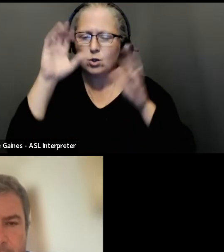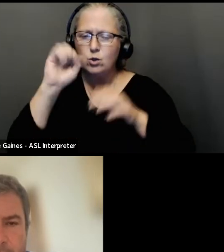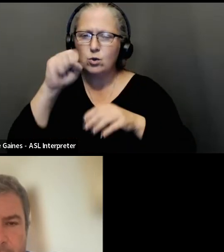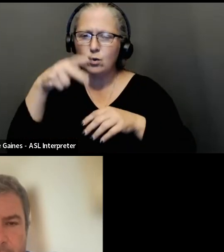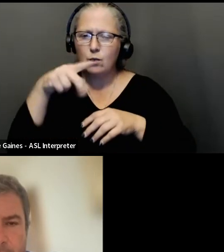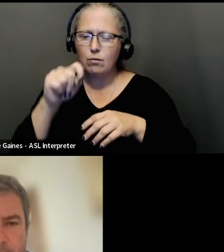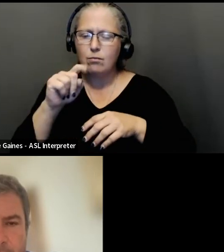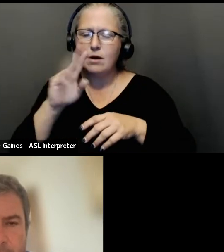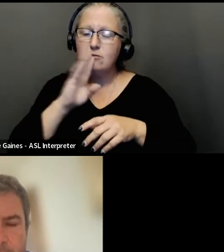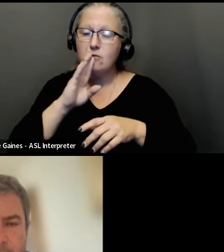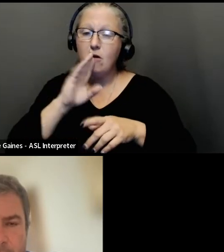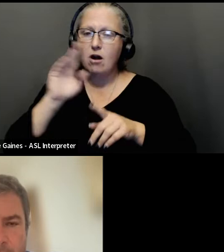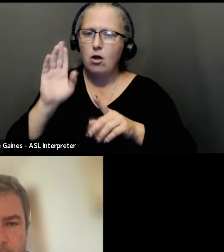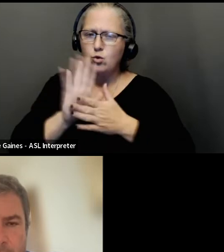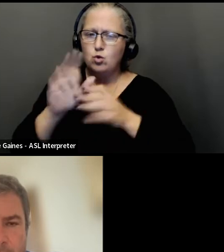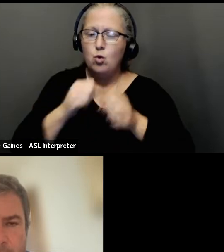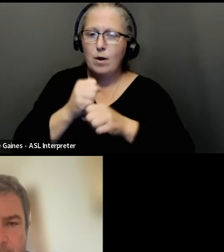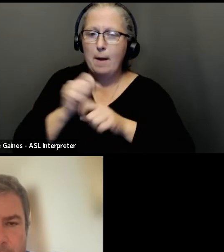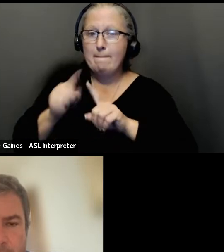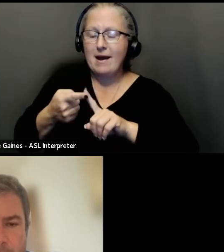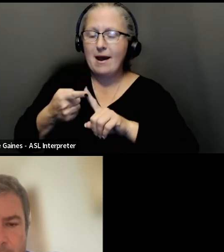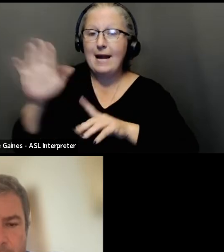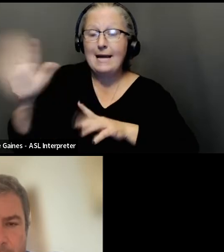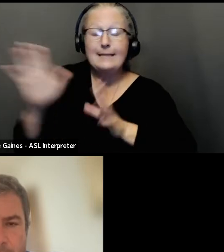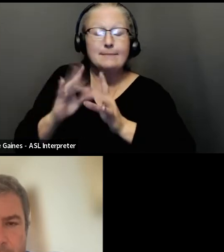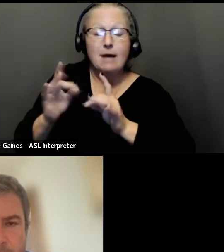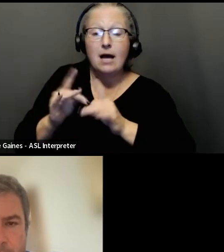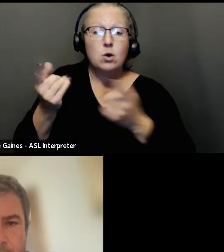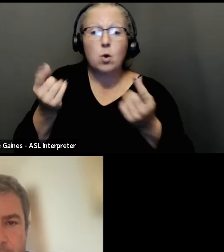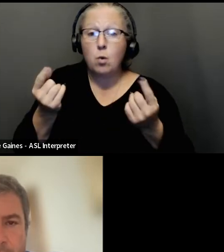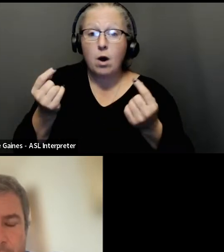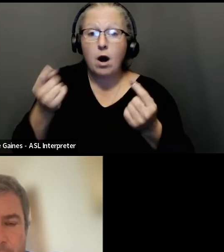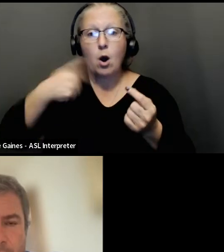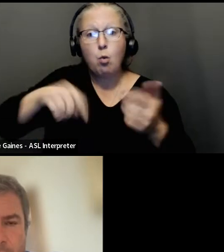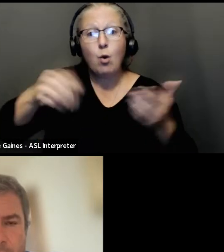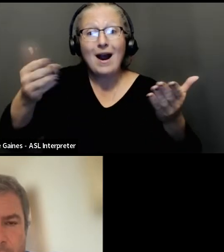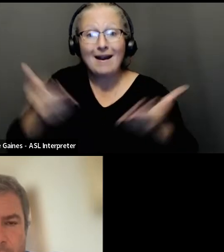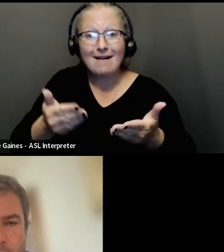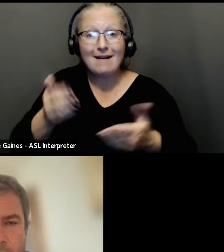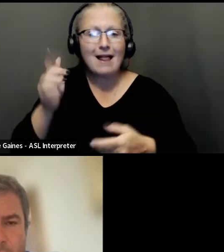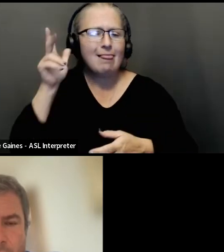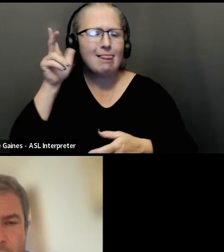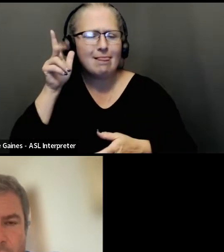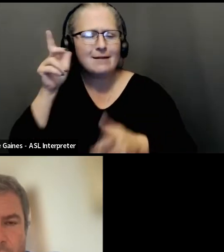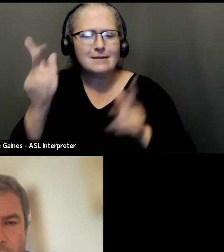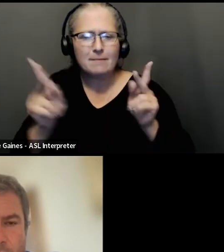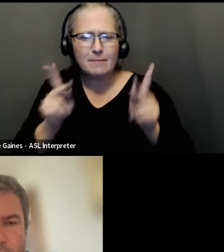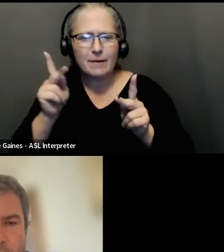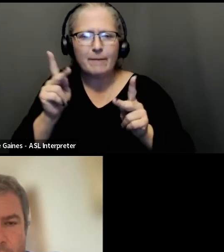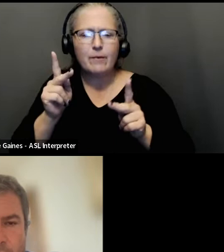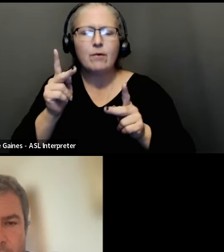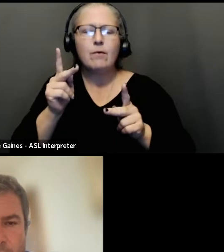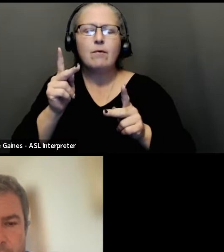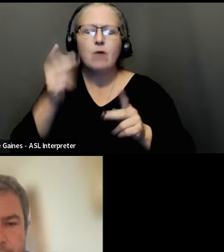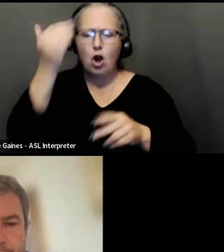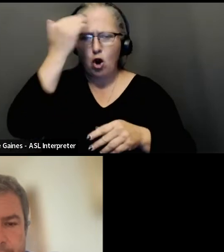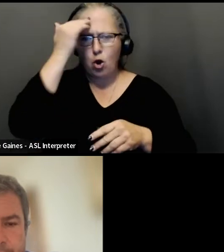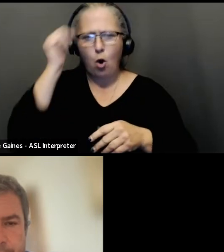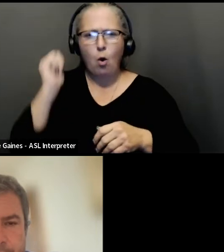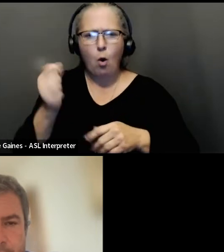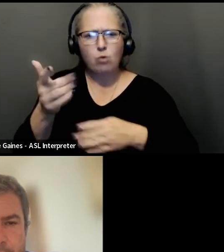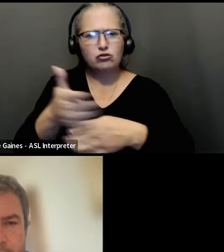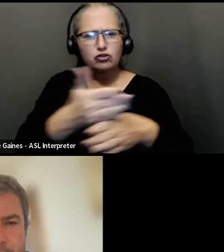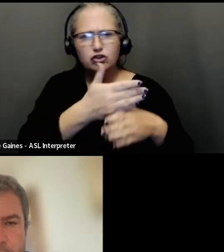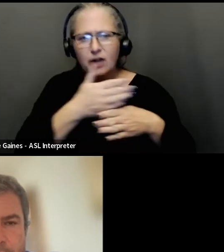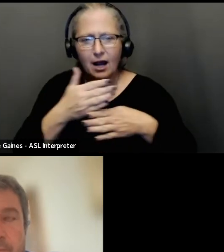of the school year in his message, which was, we are here to listen to people and to know that we are